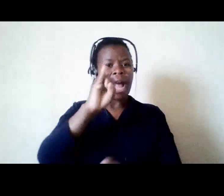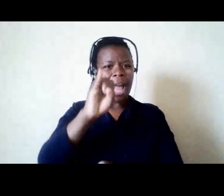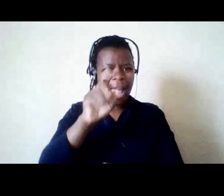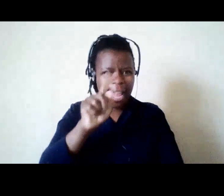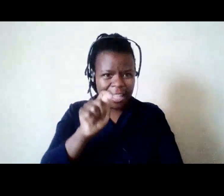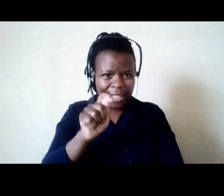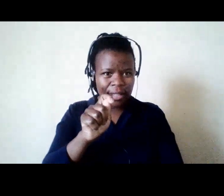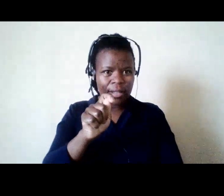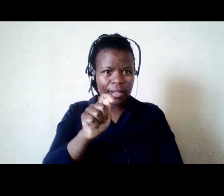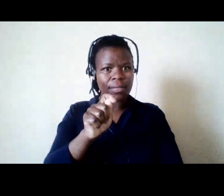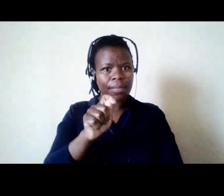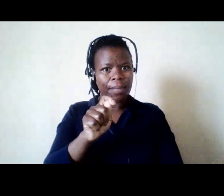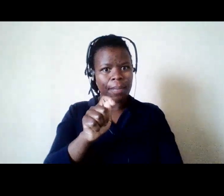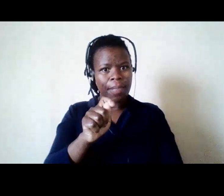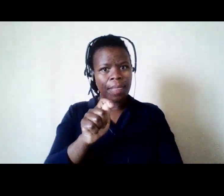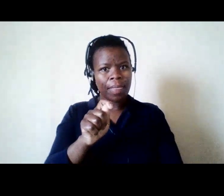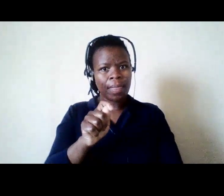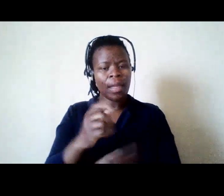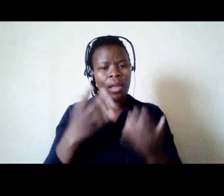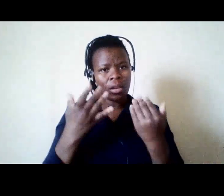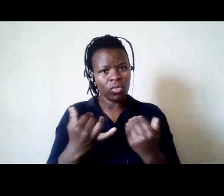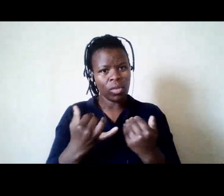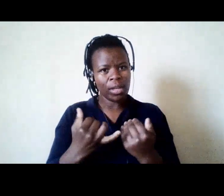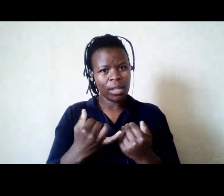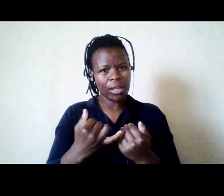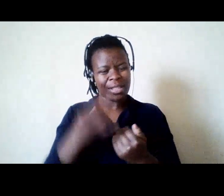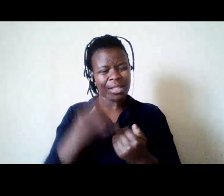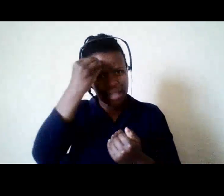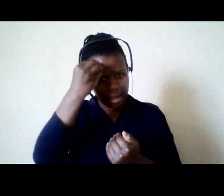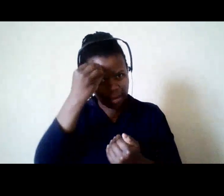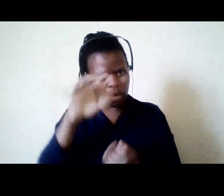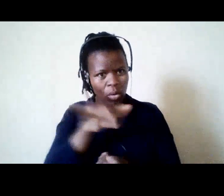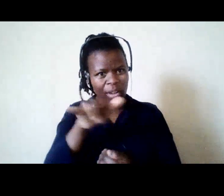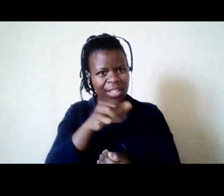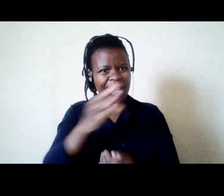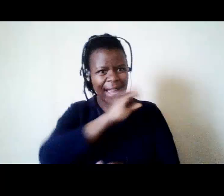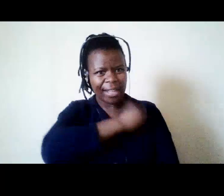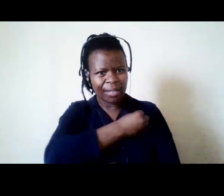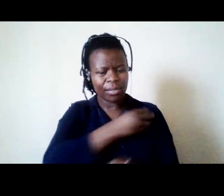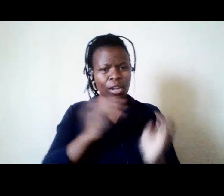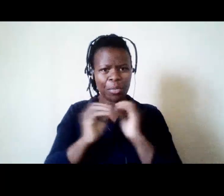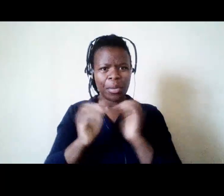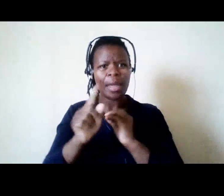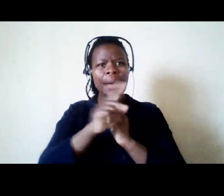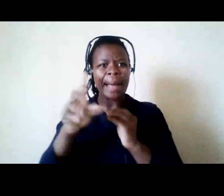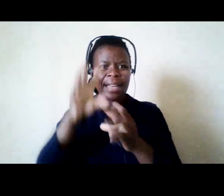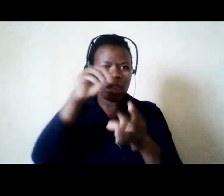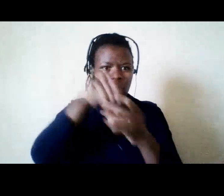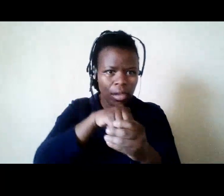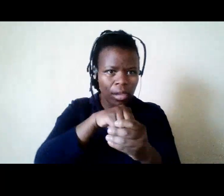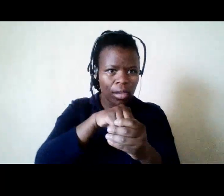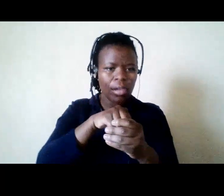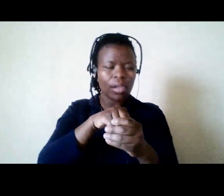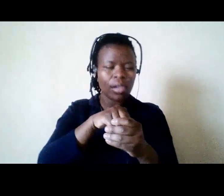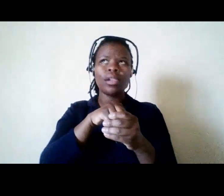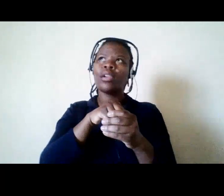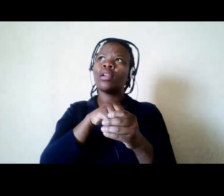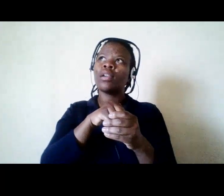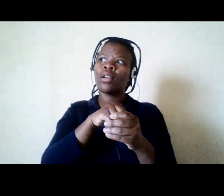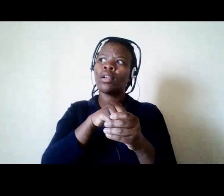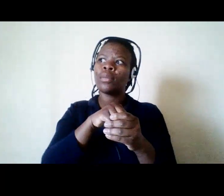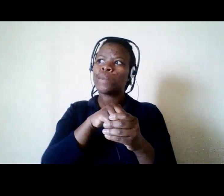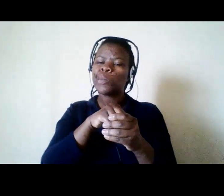background of disability. No, it's information technology. But I've gotten to the stage where that, mind shift